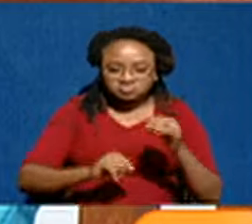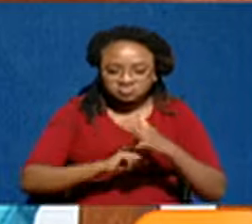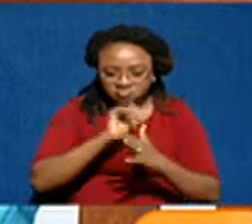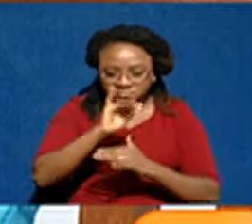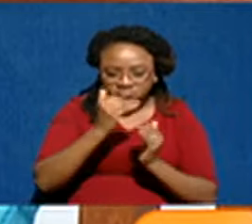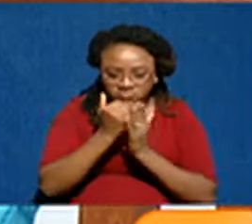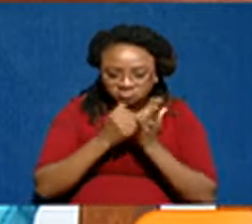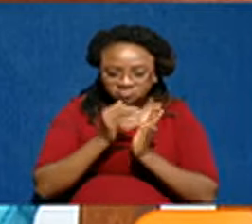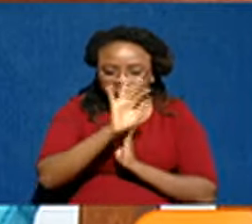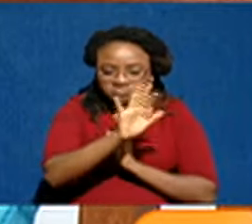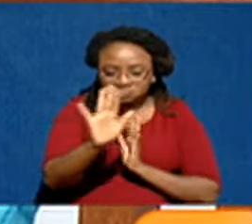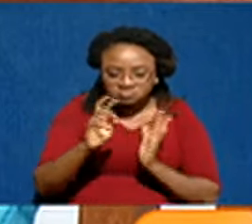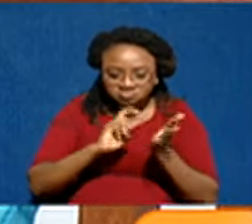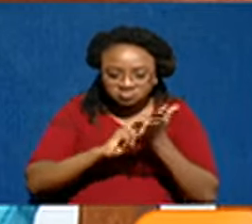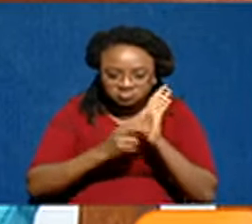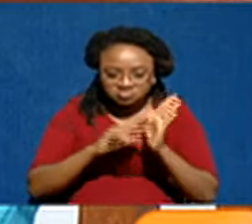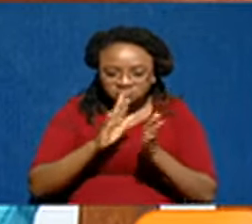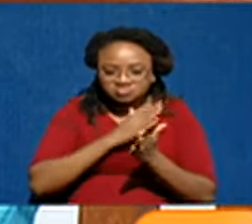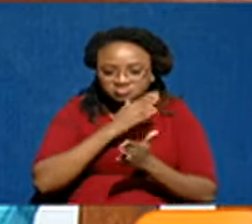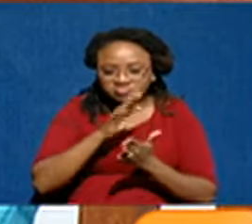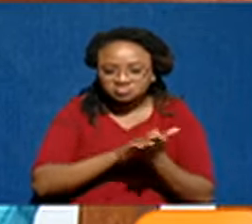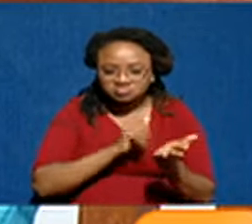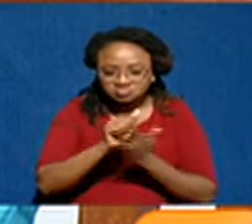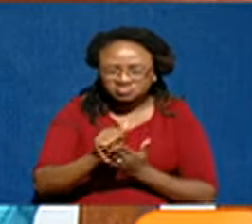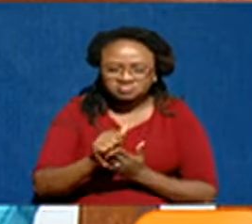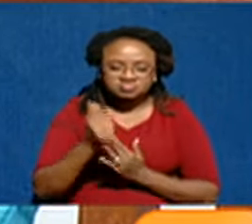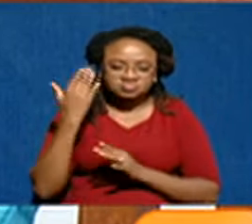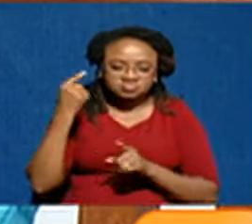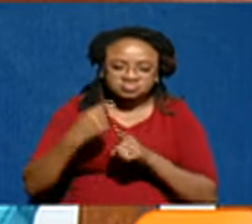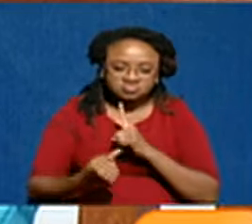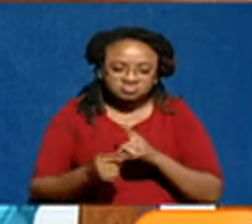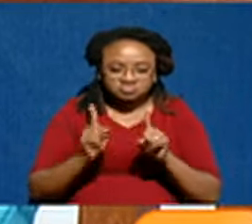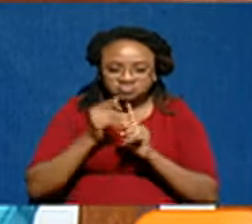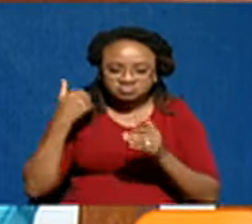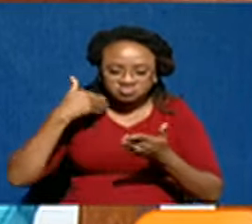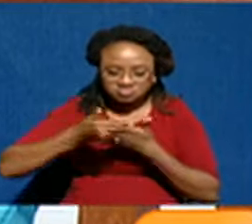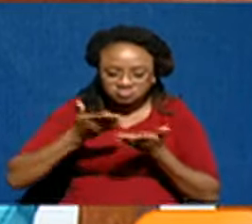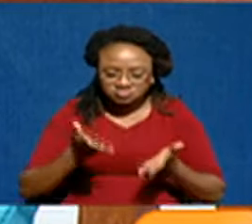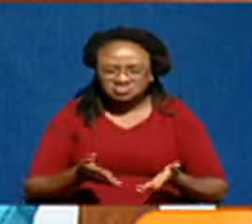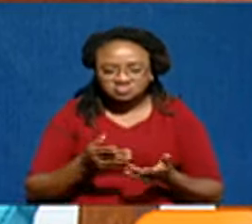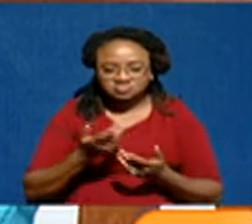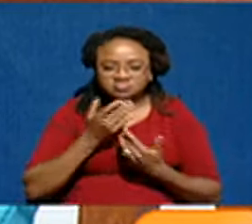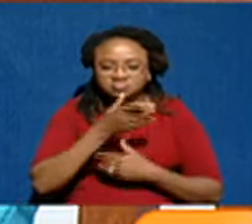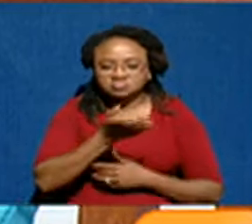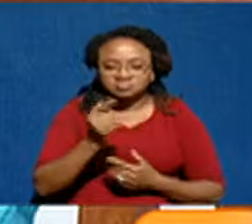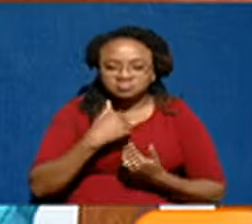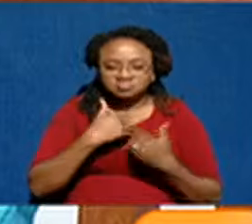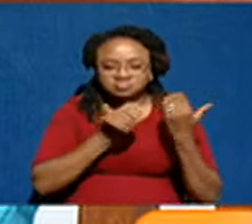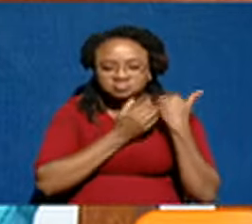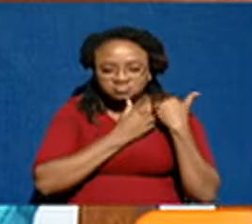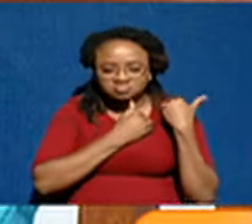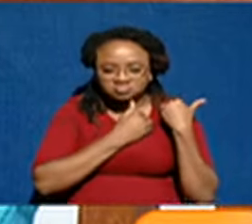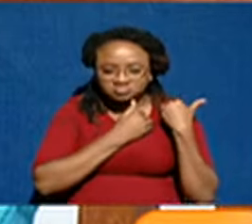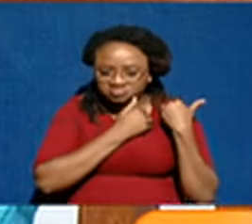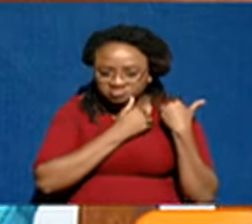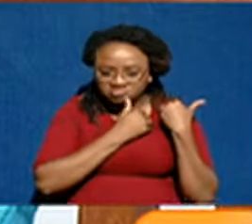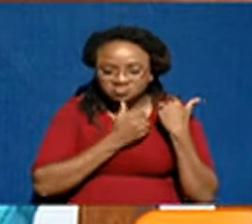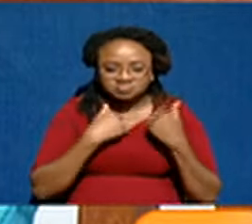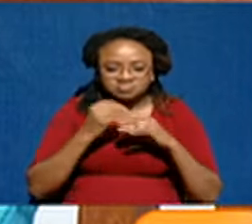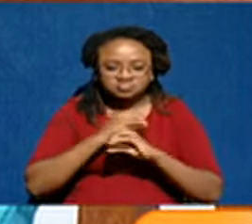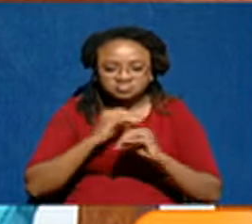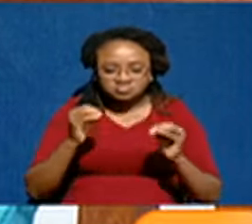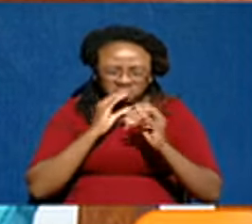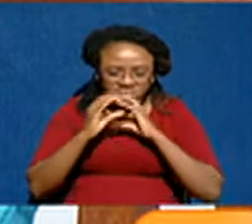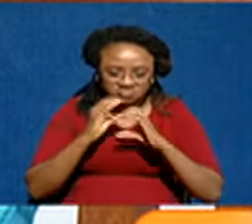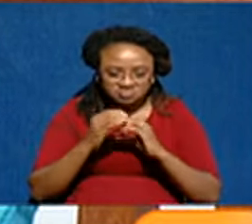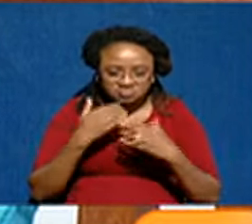contract expired last year, December 1st. To date, they are on duty. They don't have any contract letter. They don't have any communication. They don't have